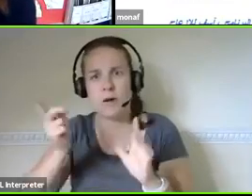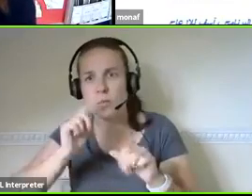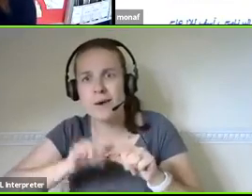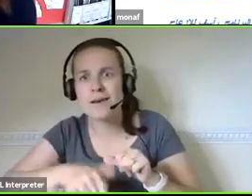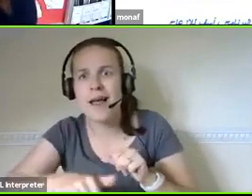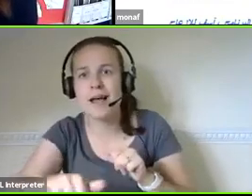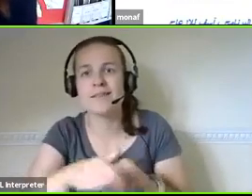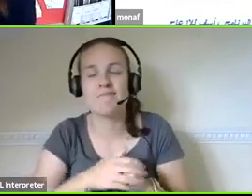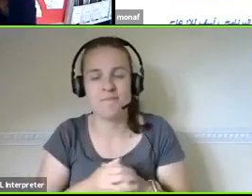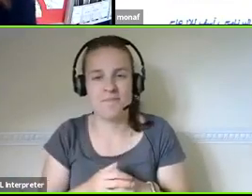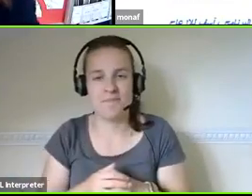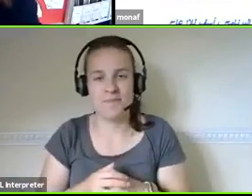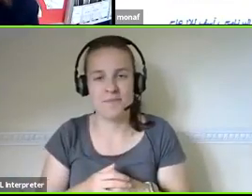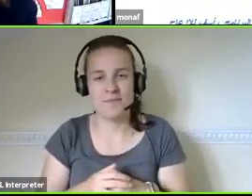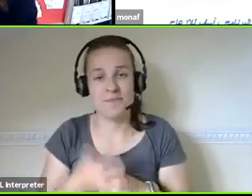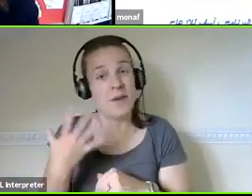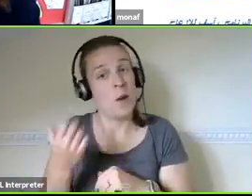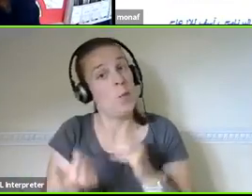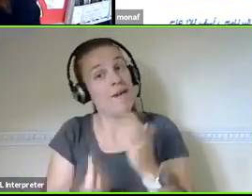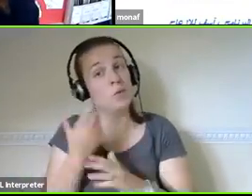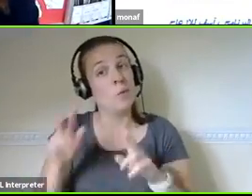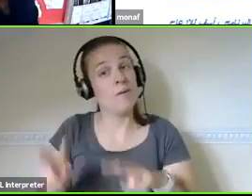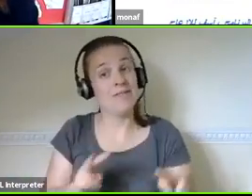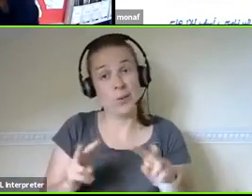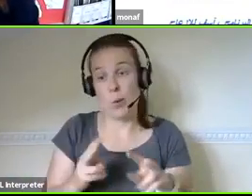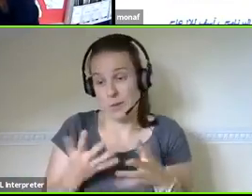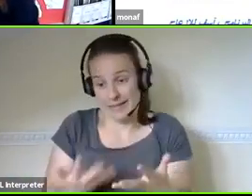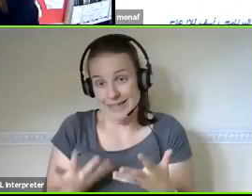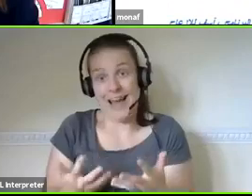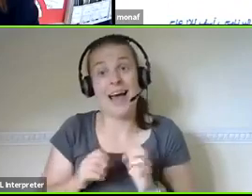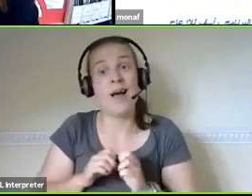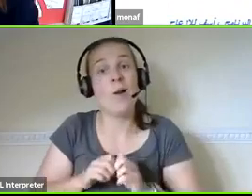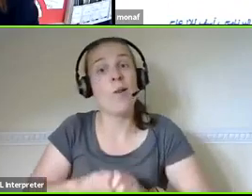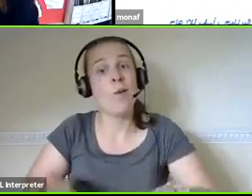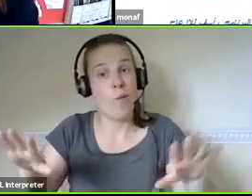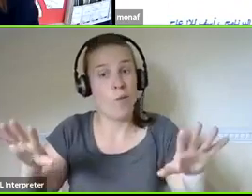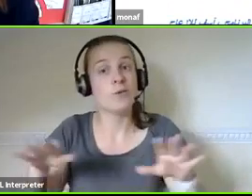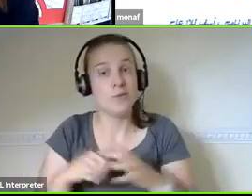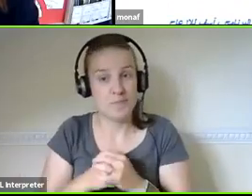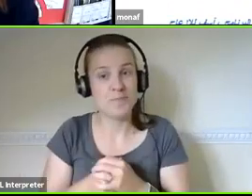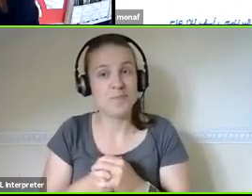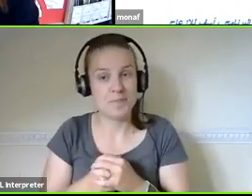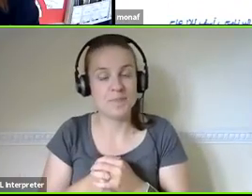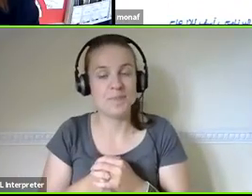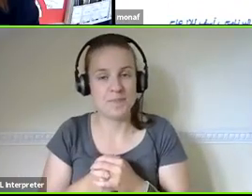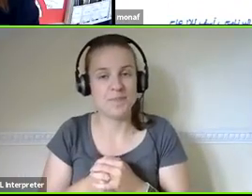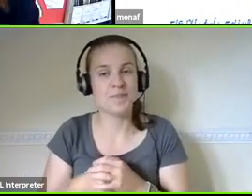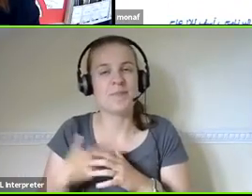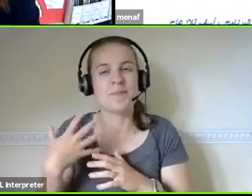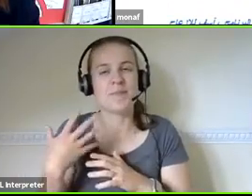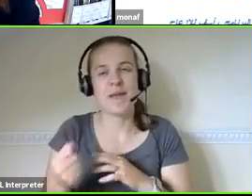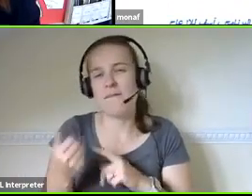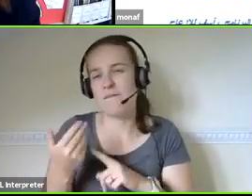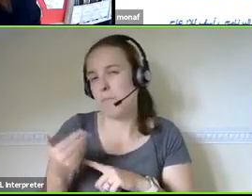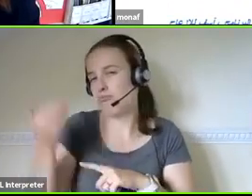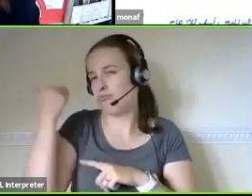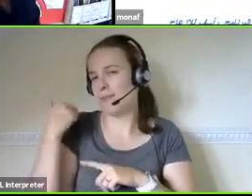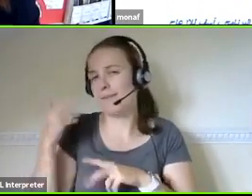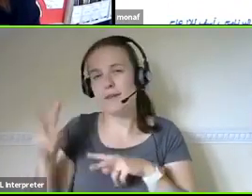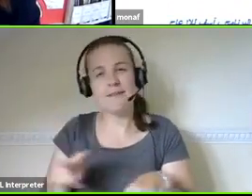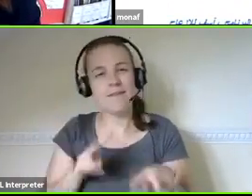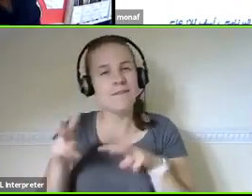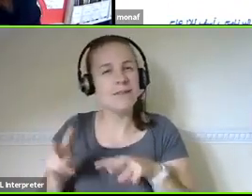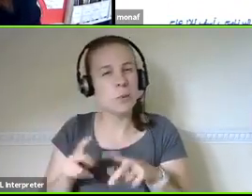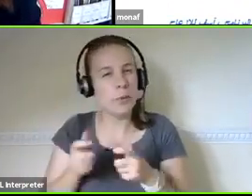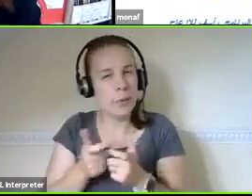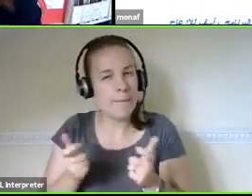got these new videos that we've just launched today. And we've got our previous set of videos that Duncan and